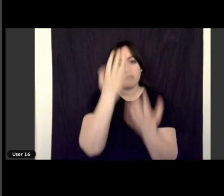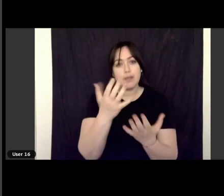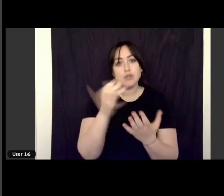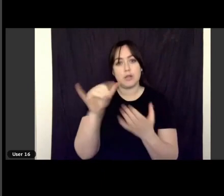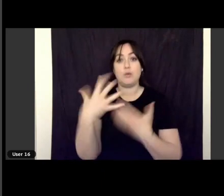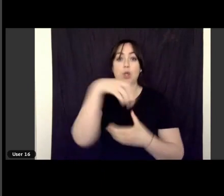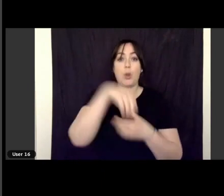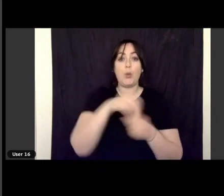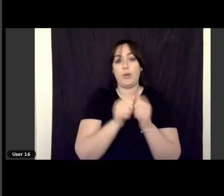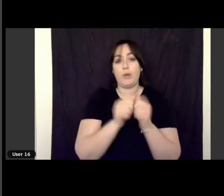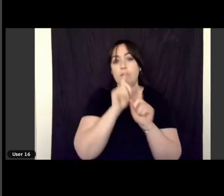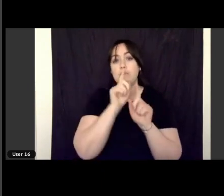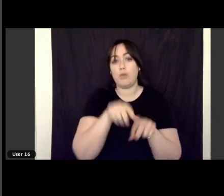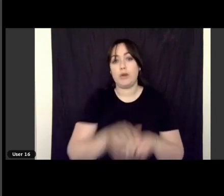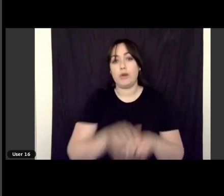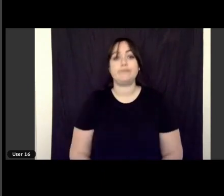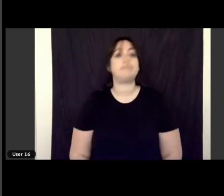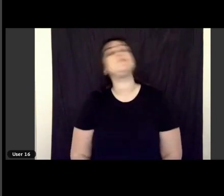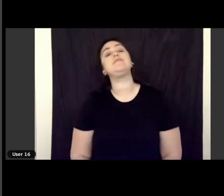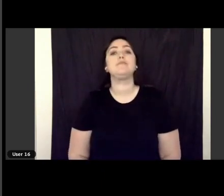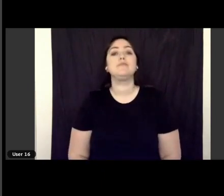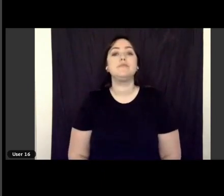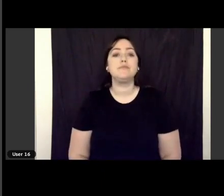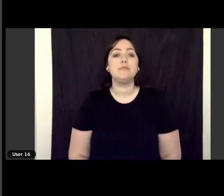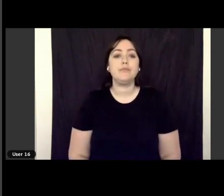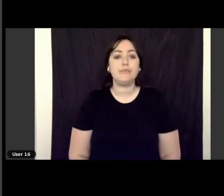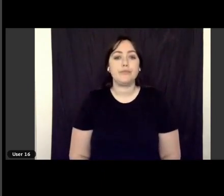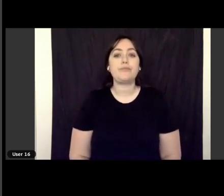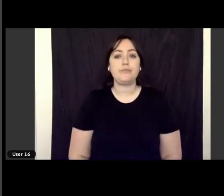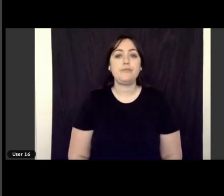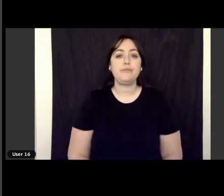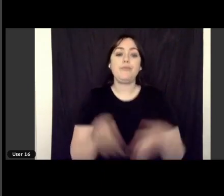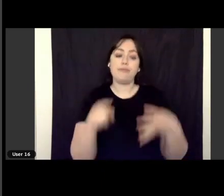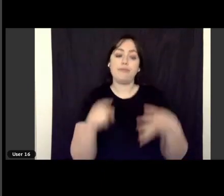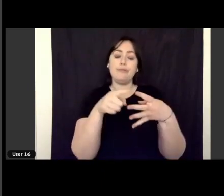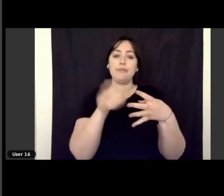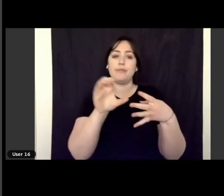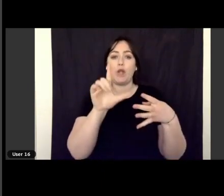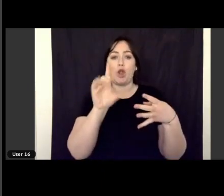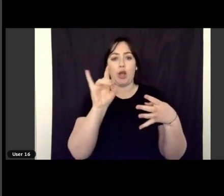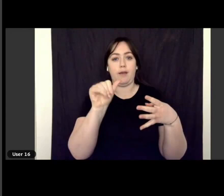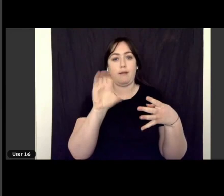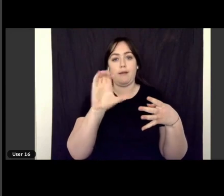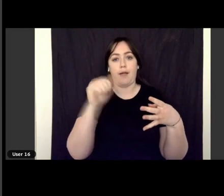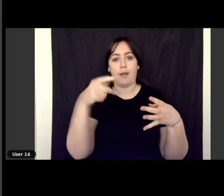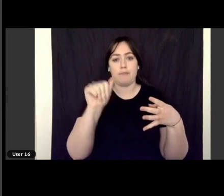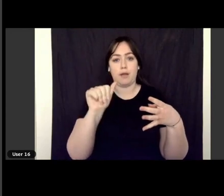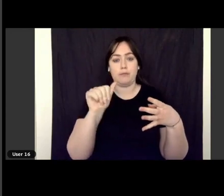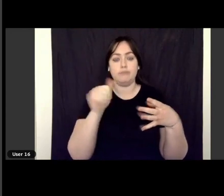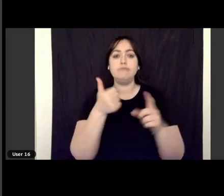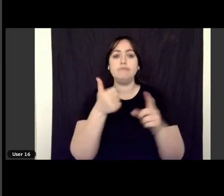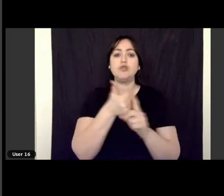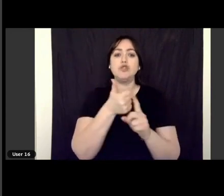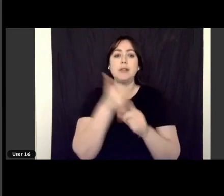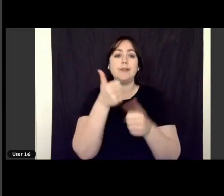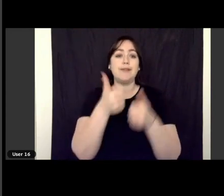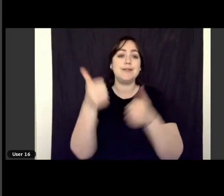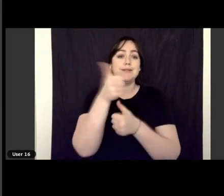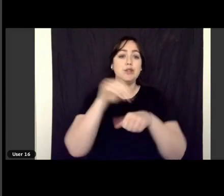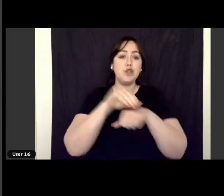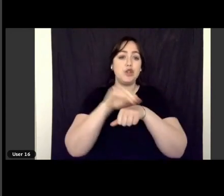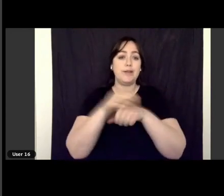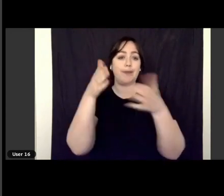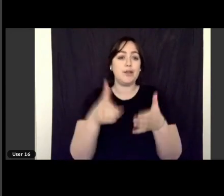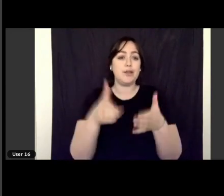included in the report. So first off, I'm going to introduce Claudia Kappa. She is a senior advisor